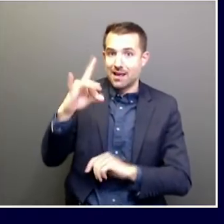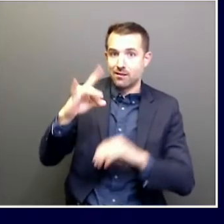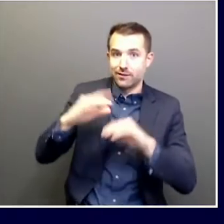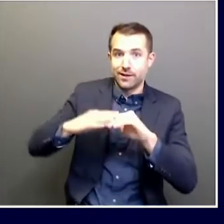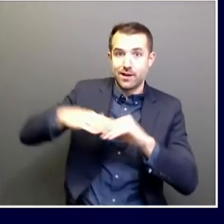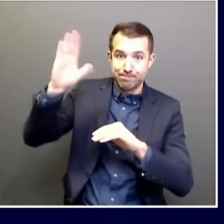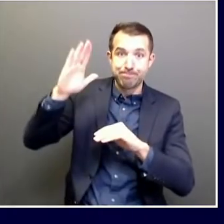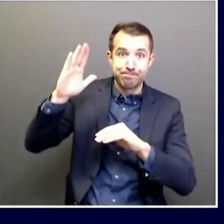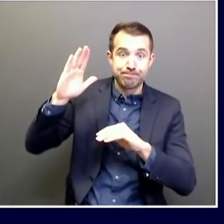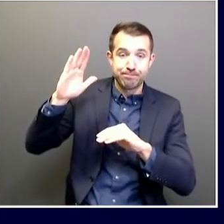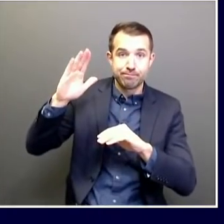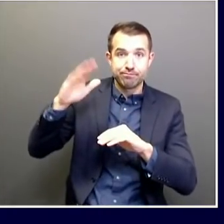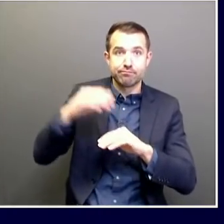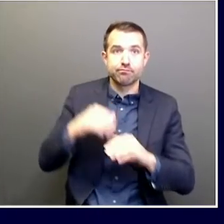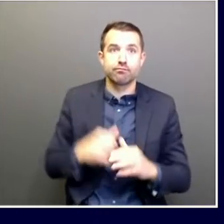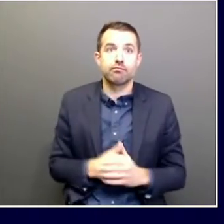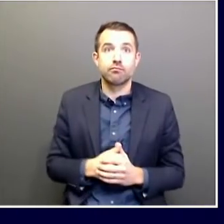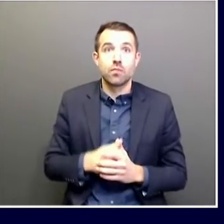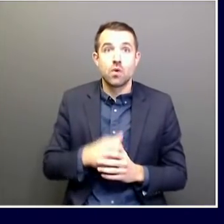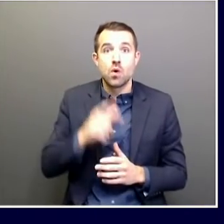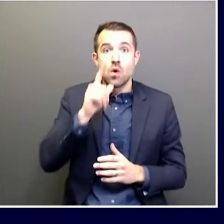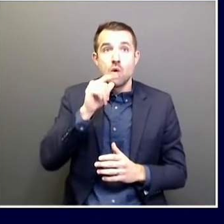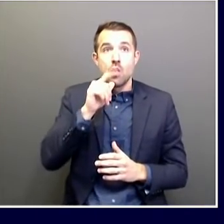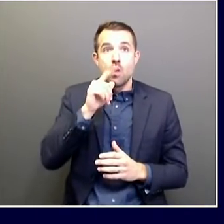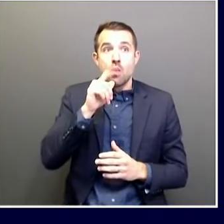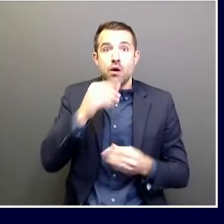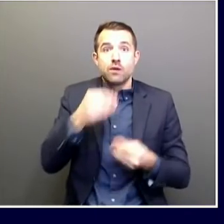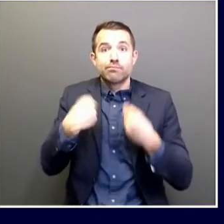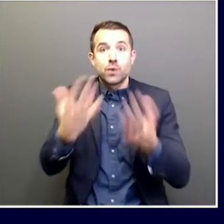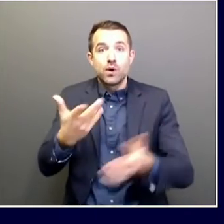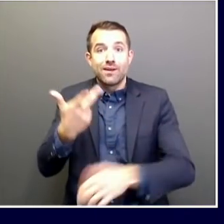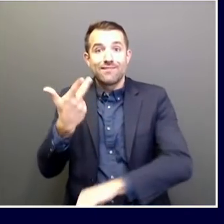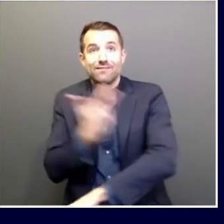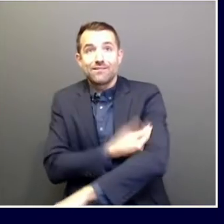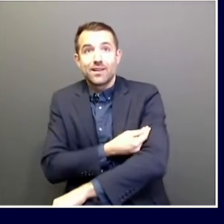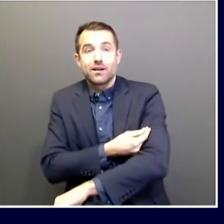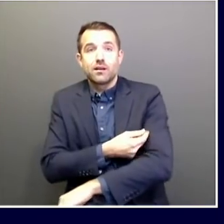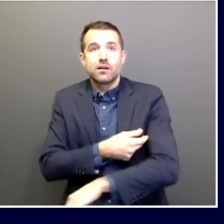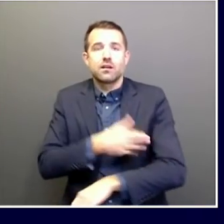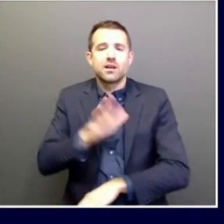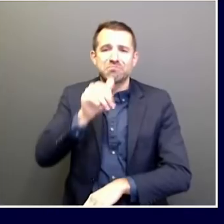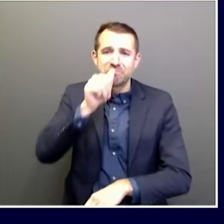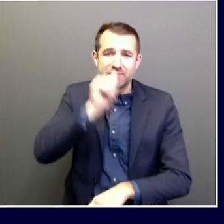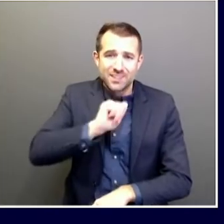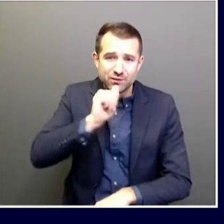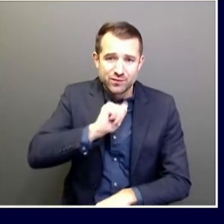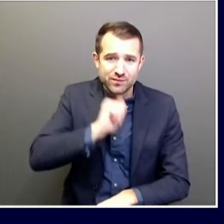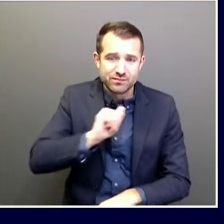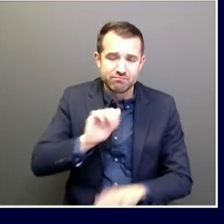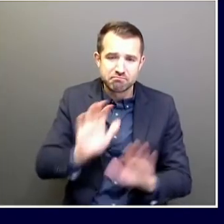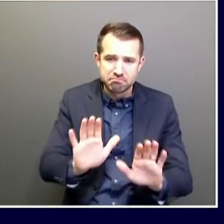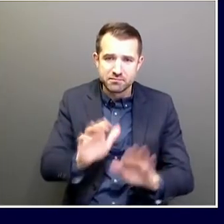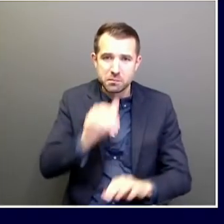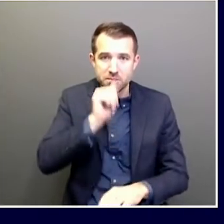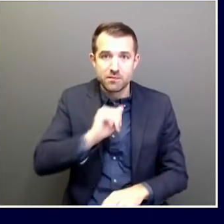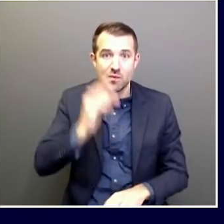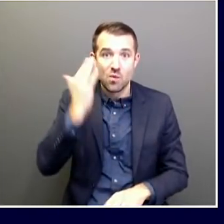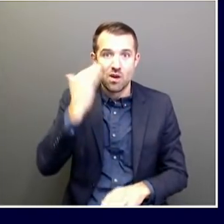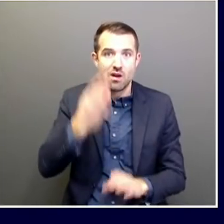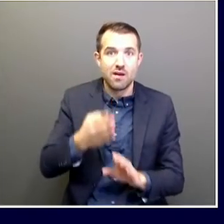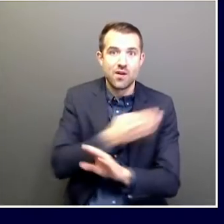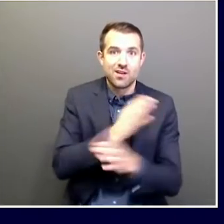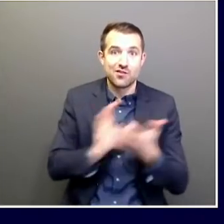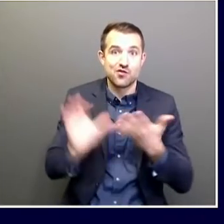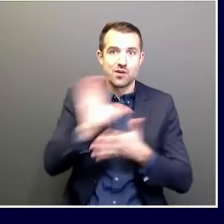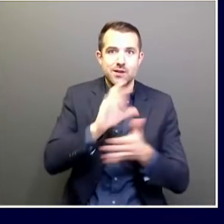providers just a little bit of time to adapt their IT system to scrap the previous criteria for booster eligibility